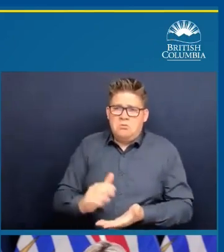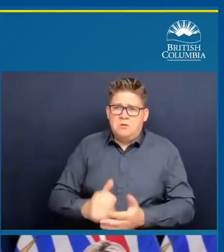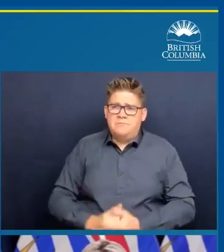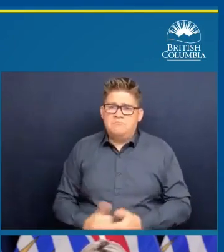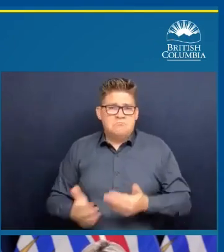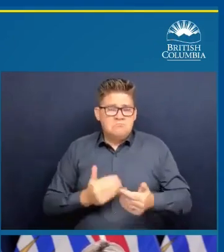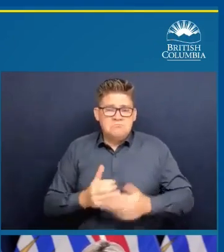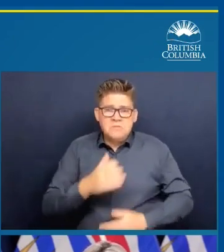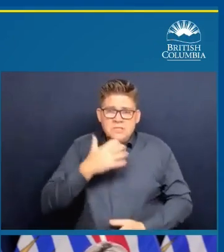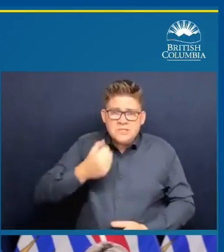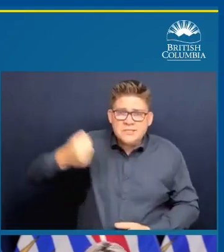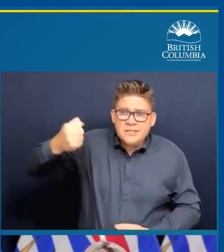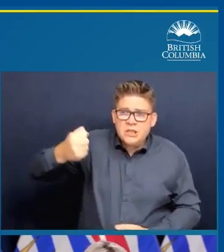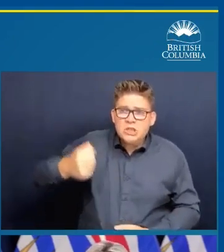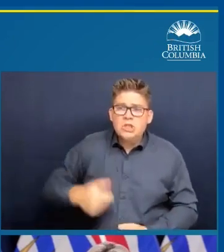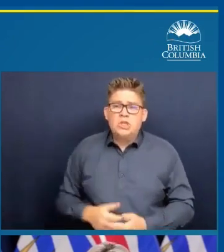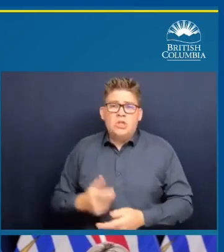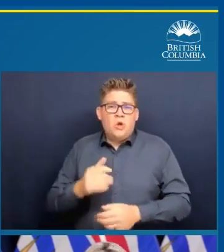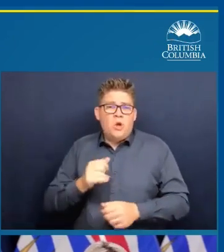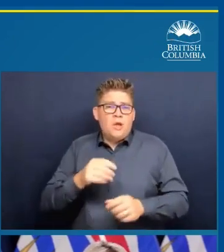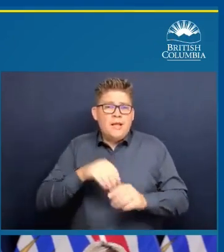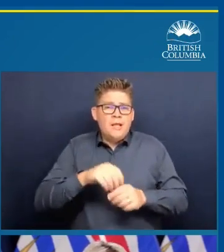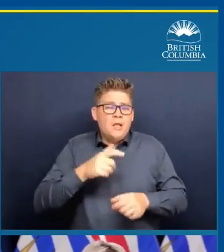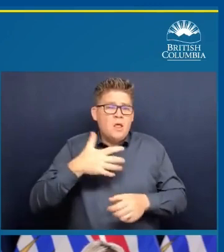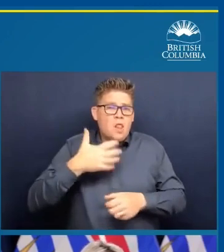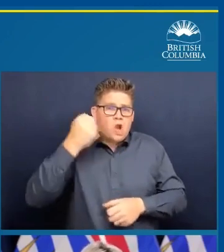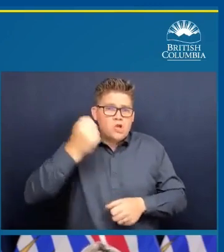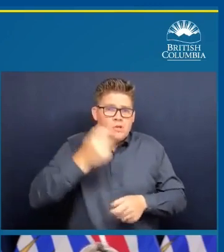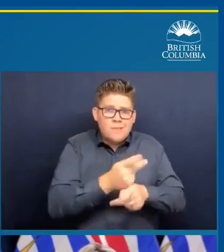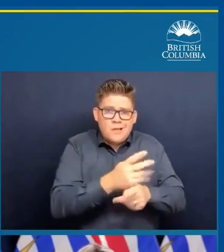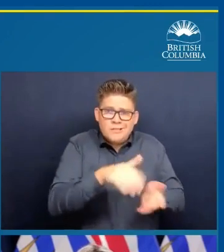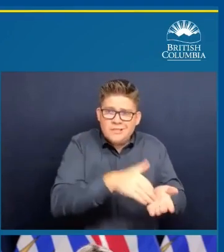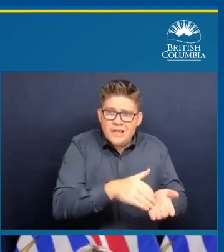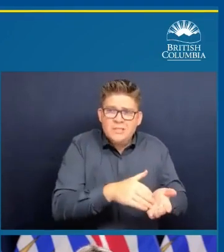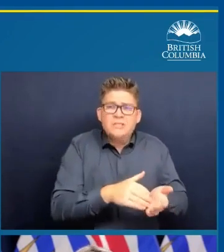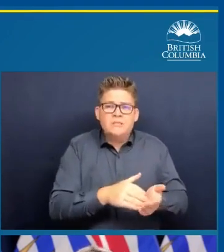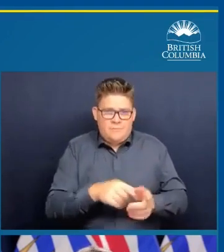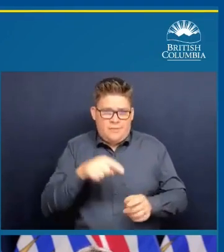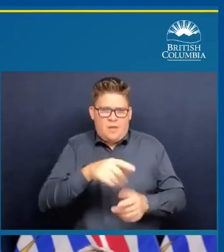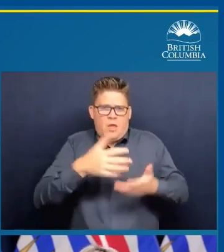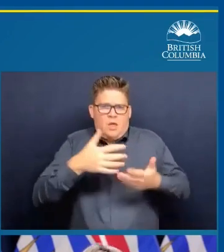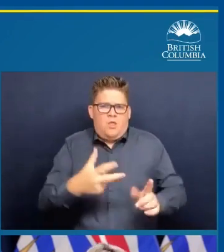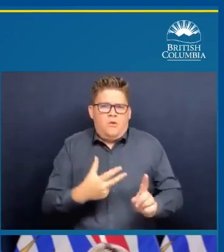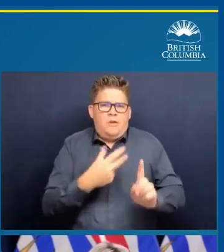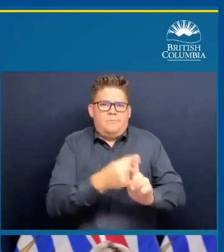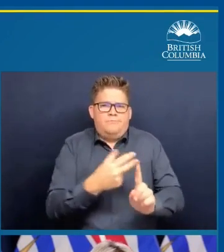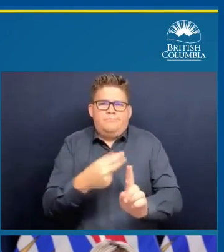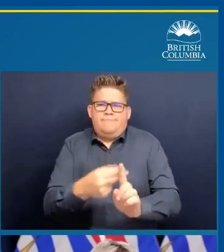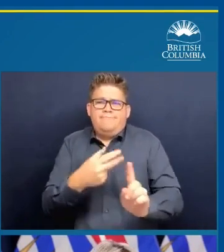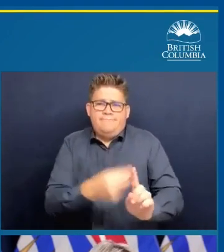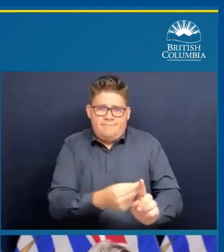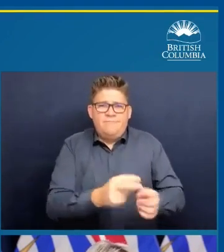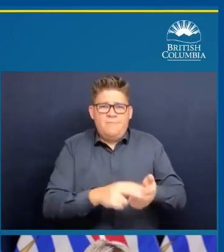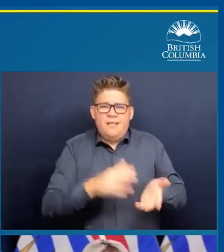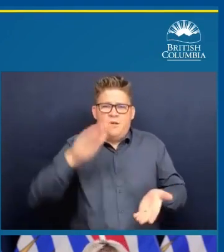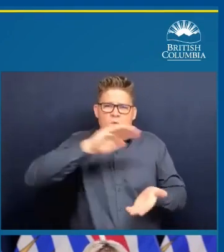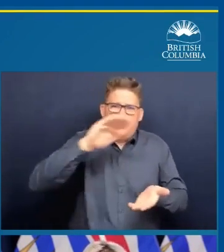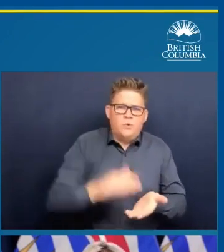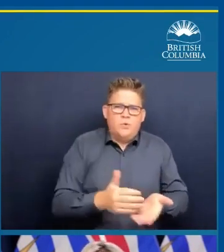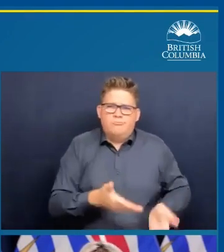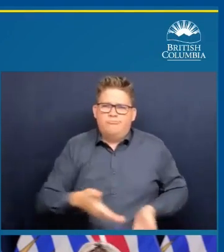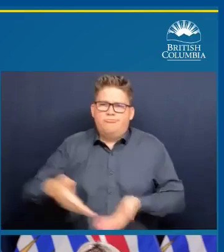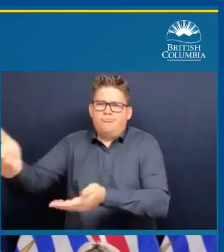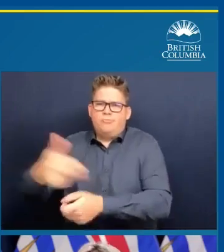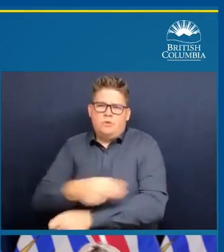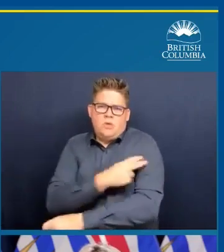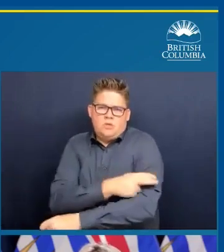And that is really important. So what are we seeing right now? In terms of hospitalizations and deaths, as